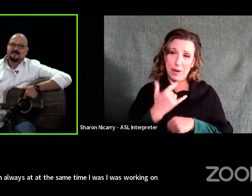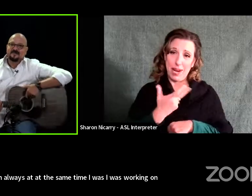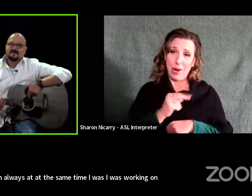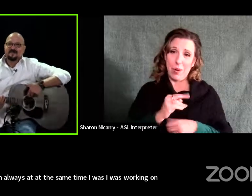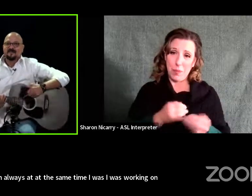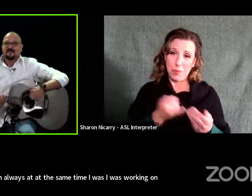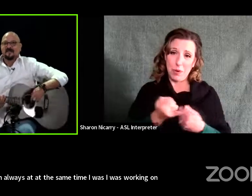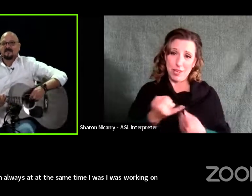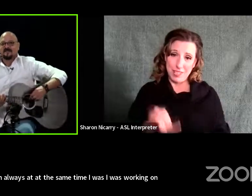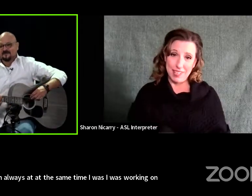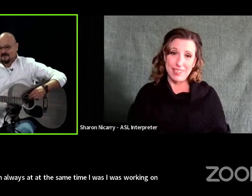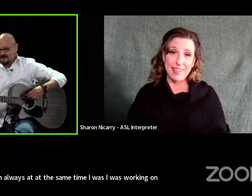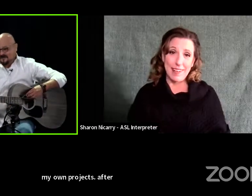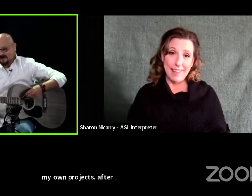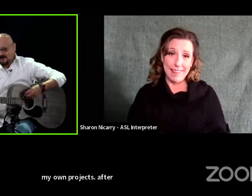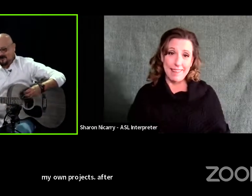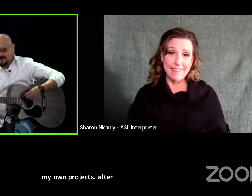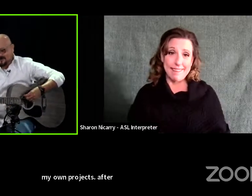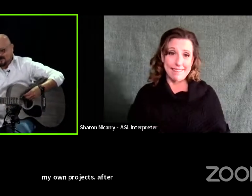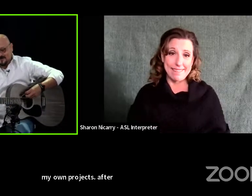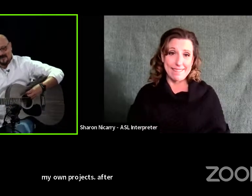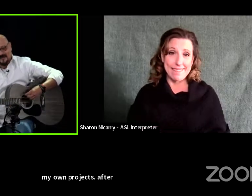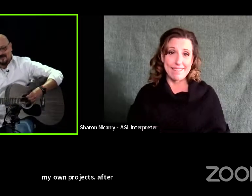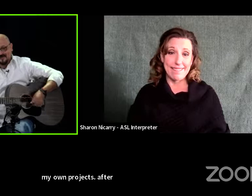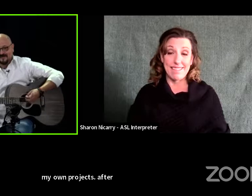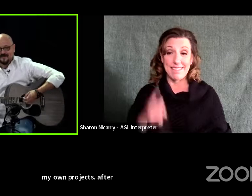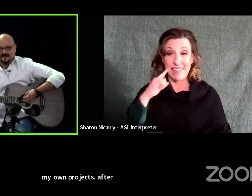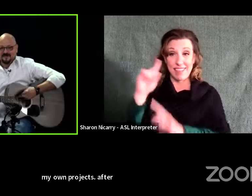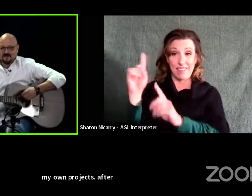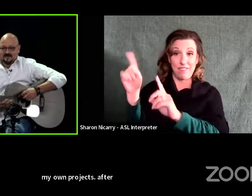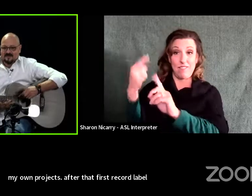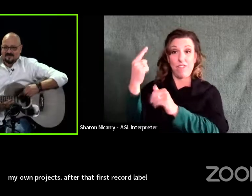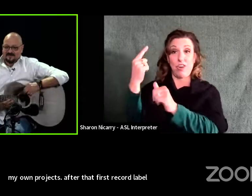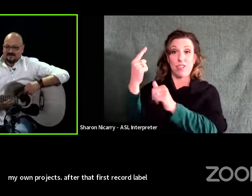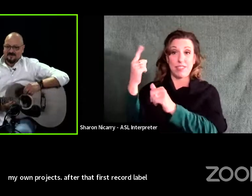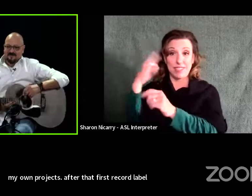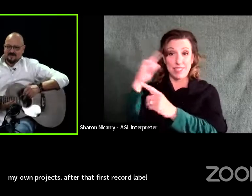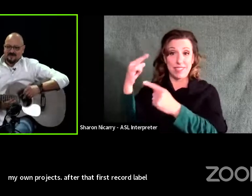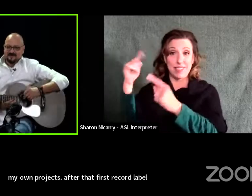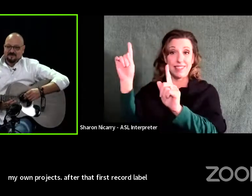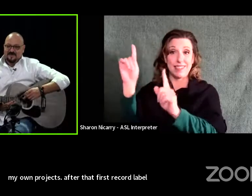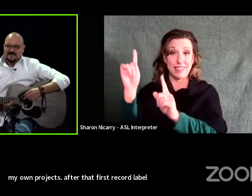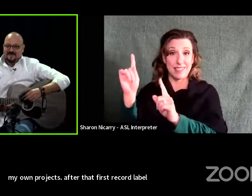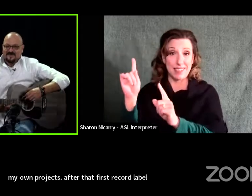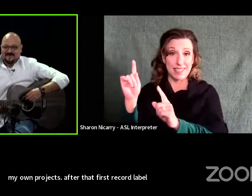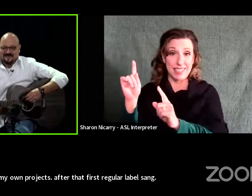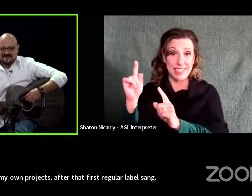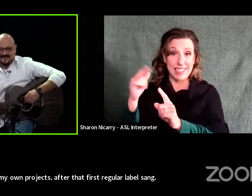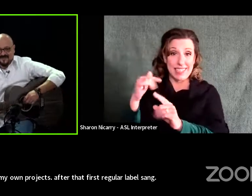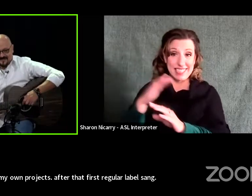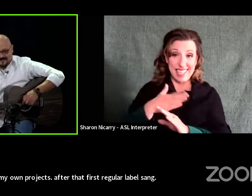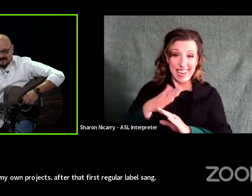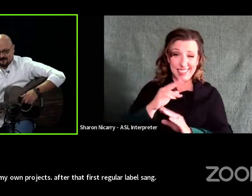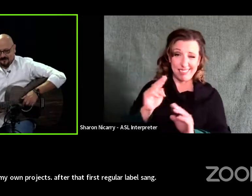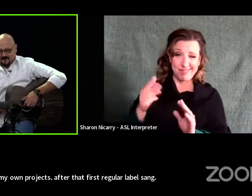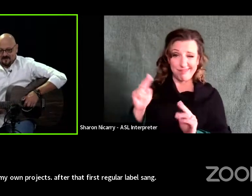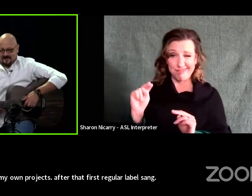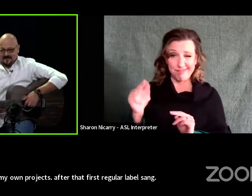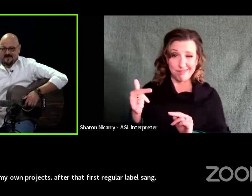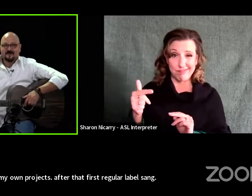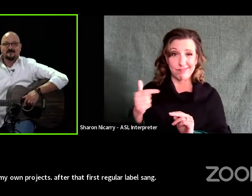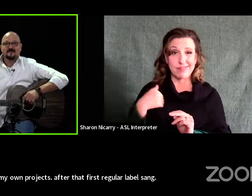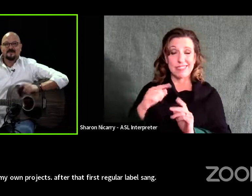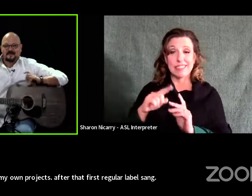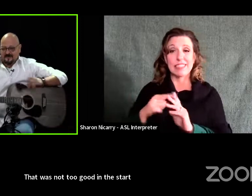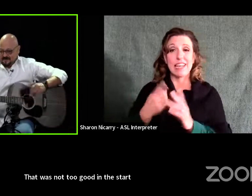After that first record label sign, that was not too good. And start my career